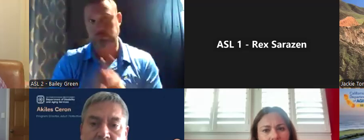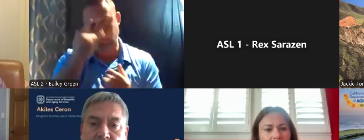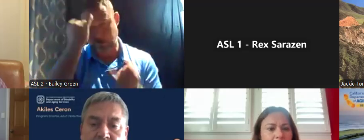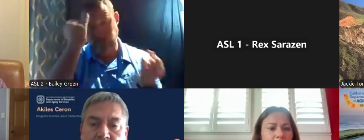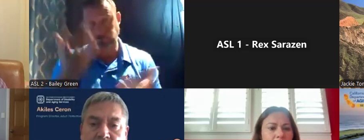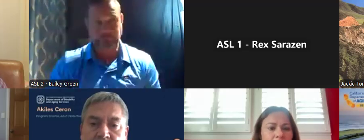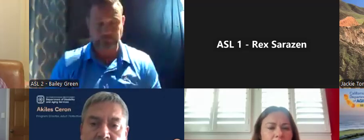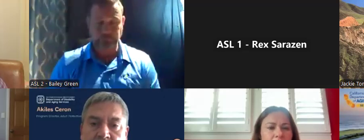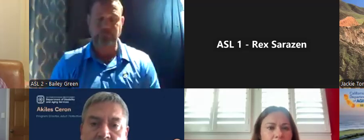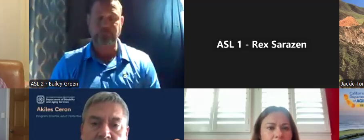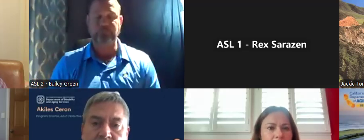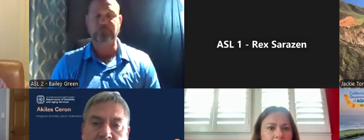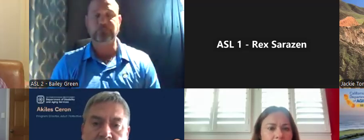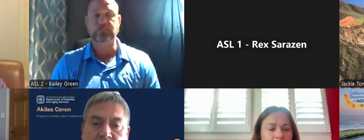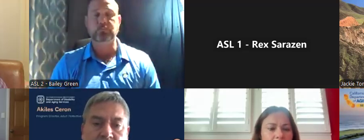ideas.